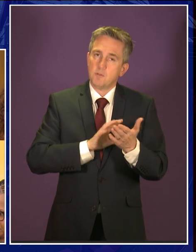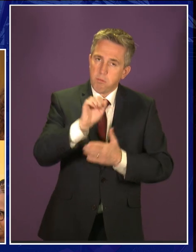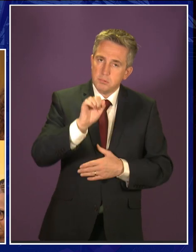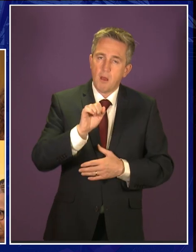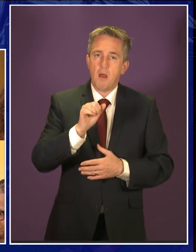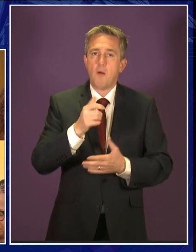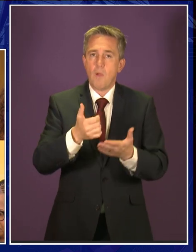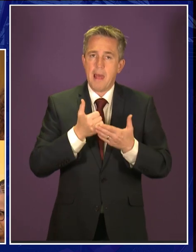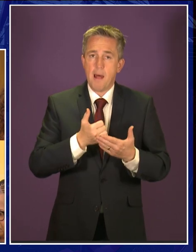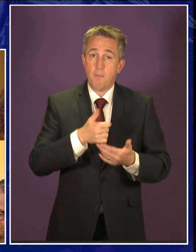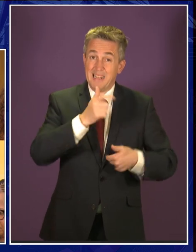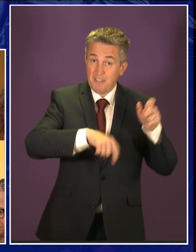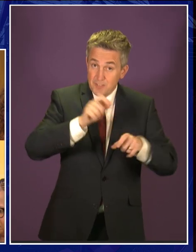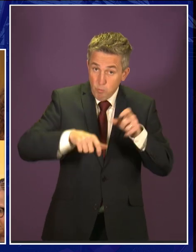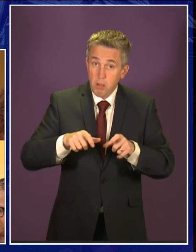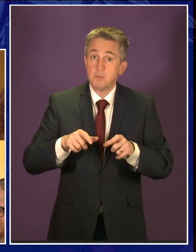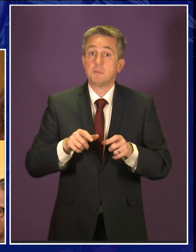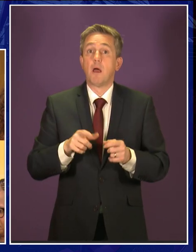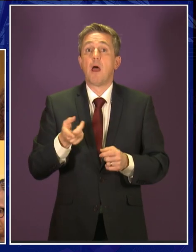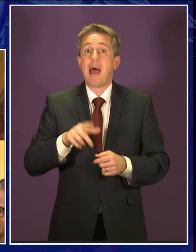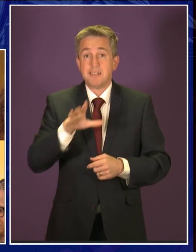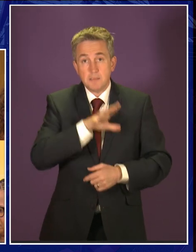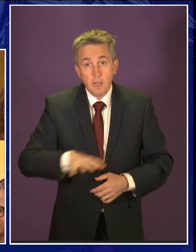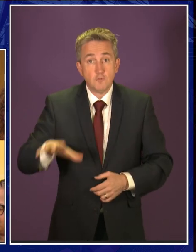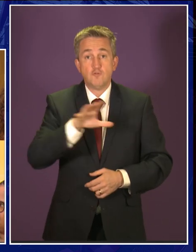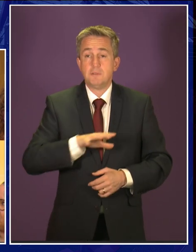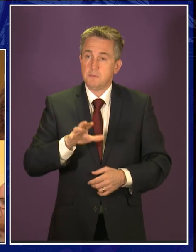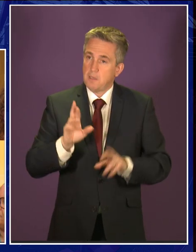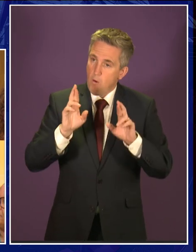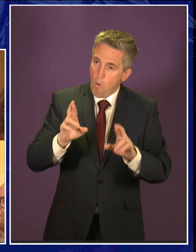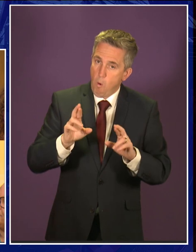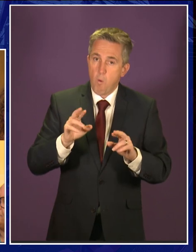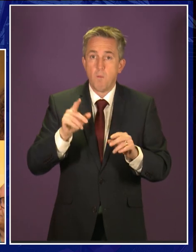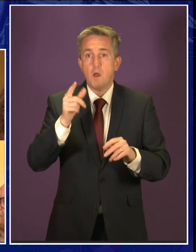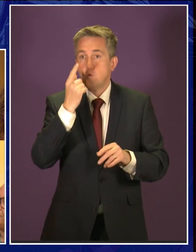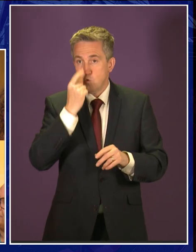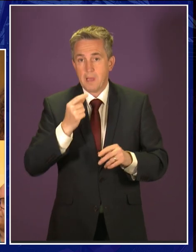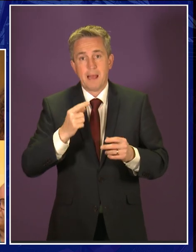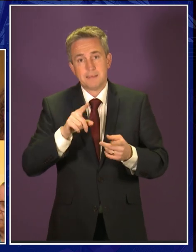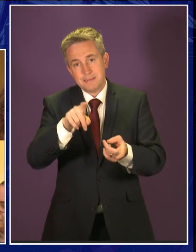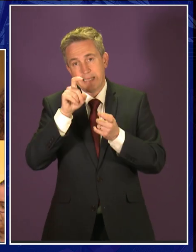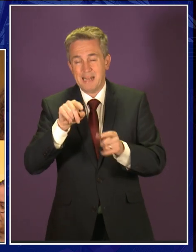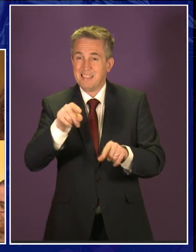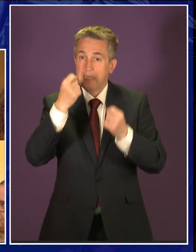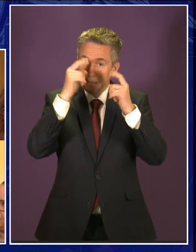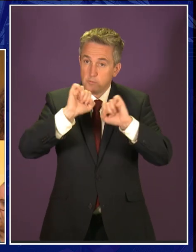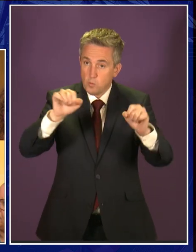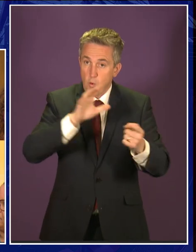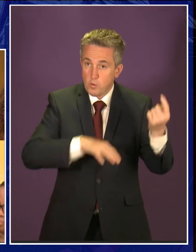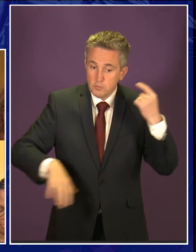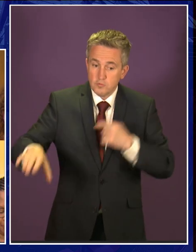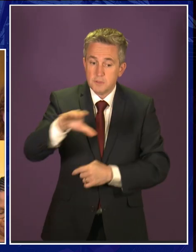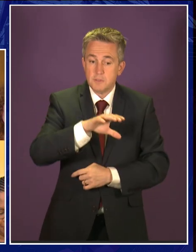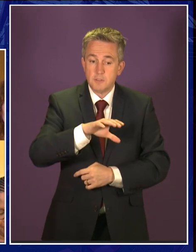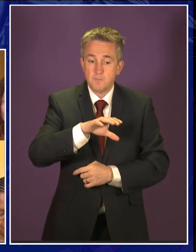and collectively as a nation. And I hope that you can take some of these points to your country as well. And lastly, I would like